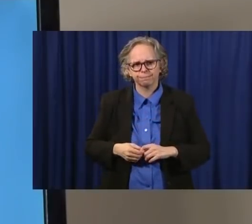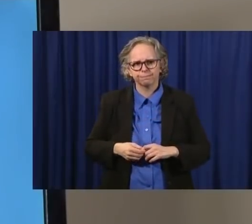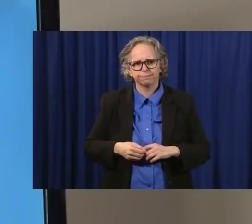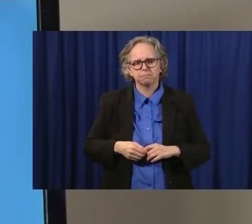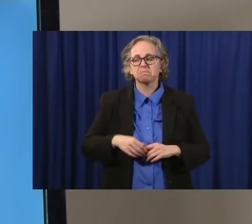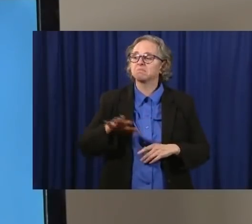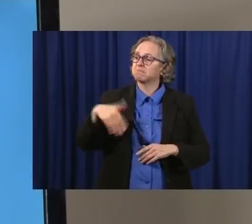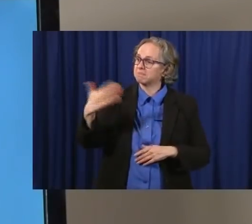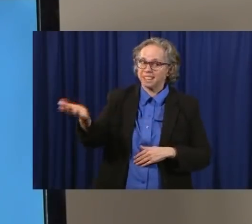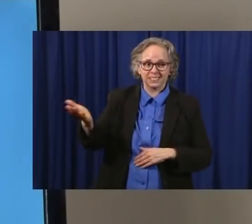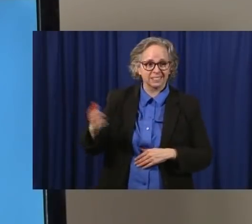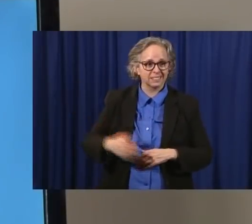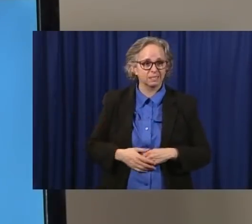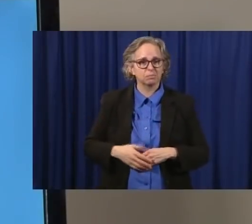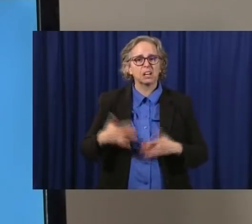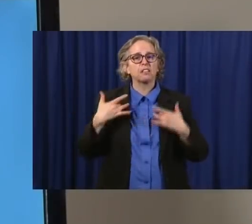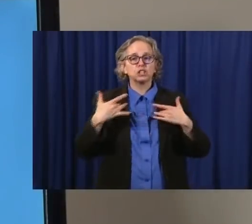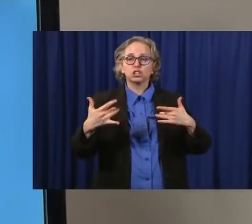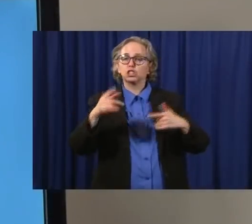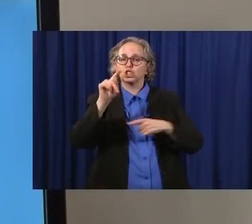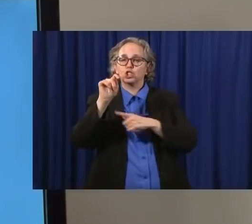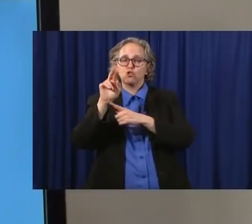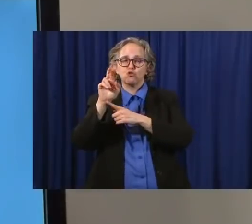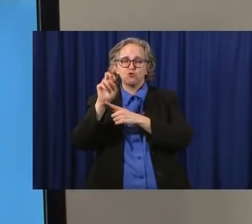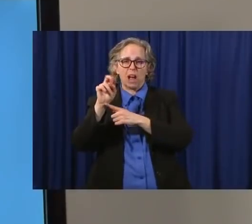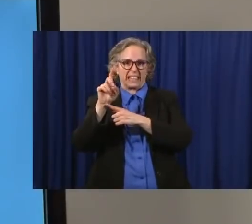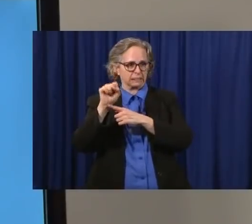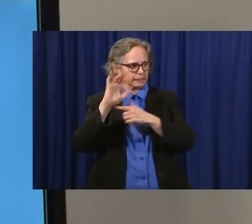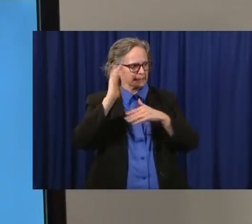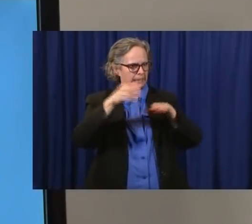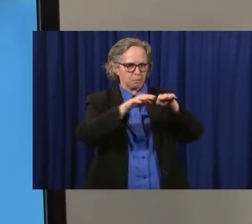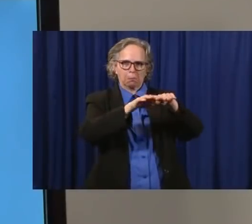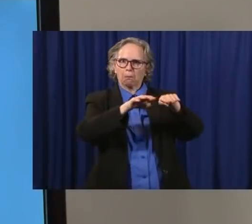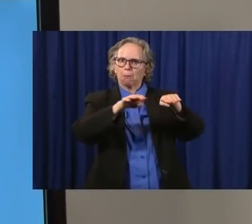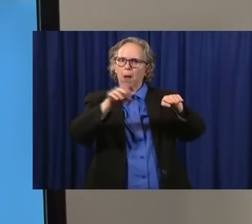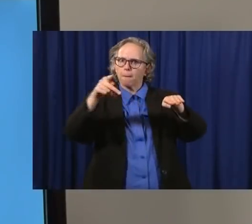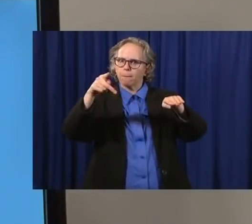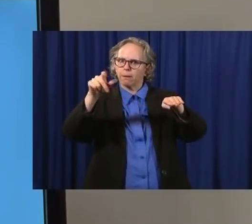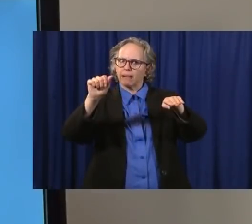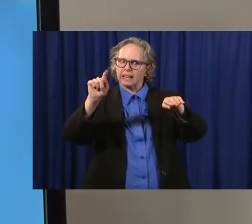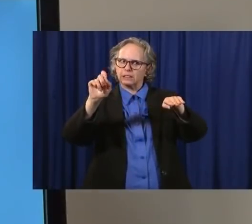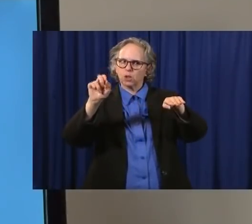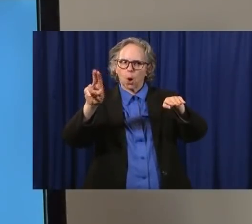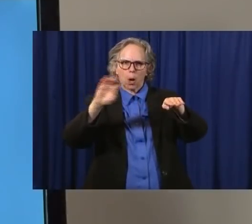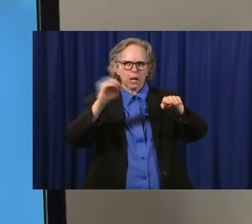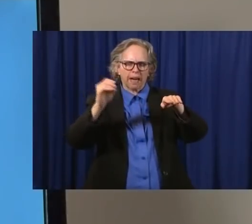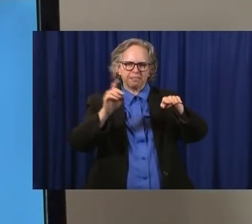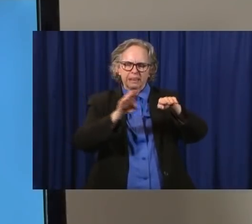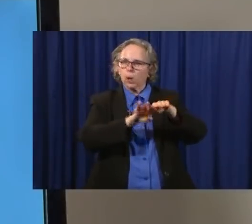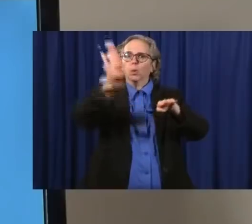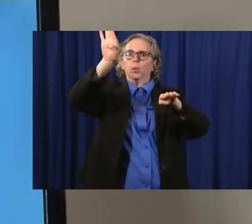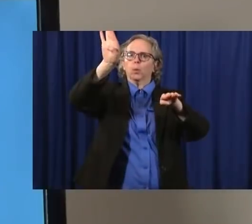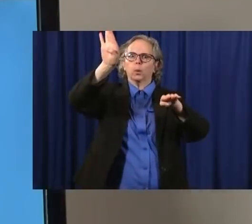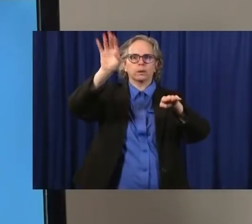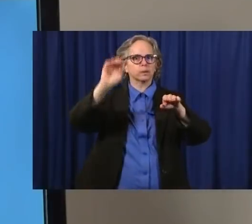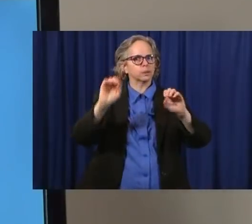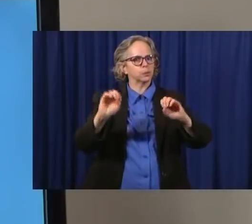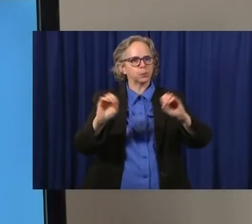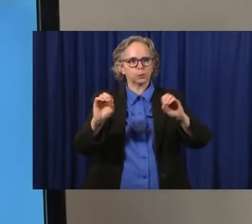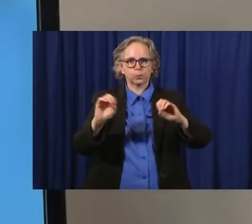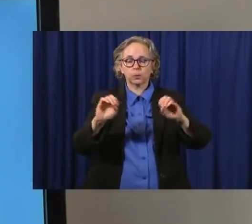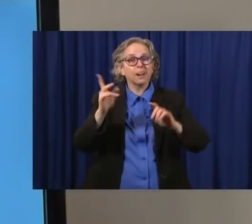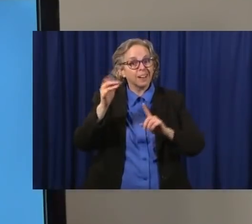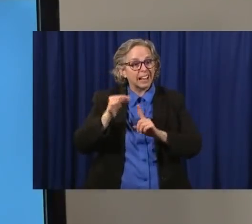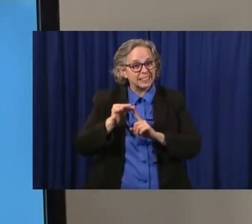Our trends are fairly plateaued, still nothing that is standing out to me other than we did see an increase